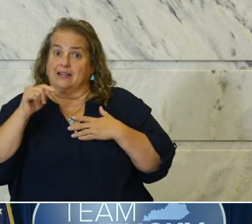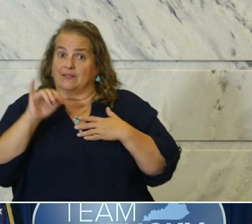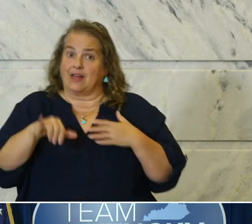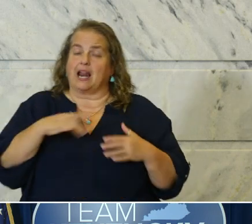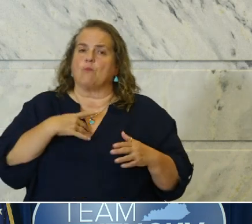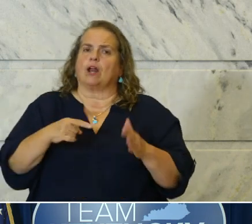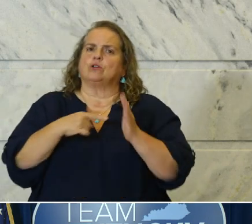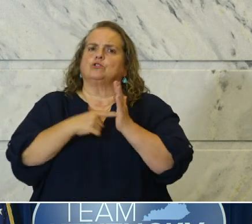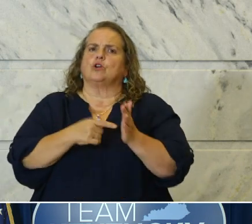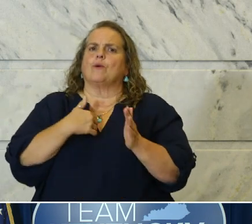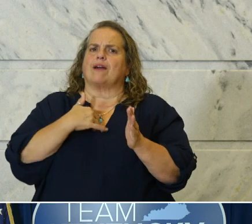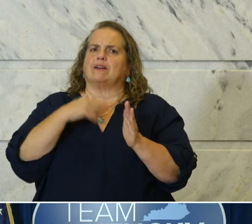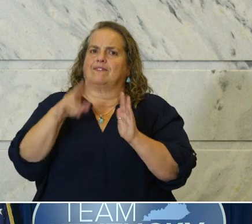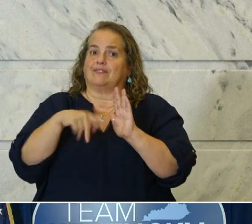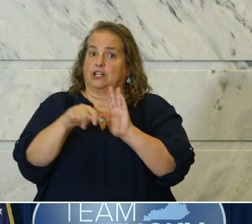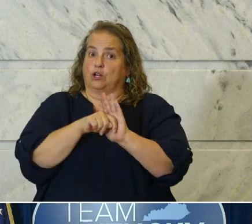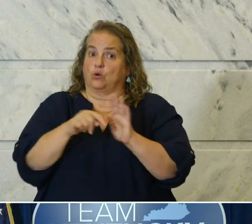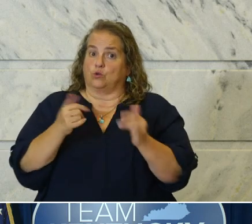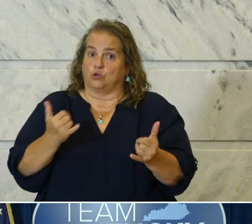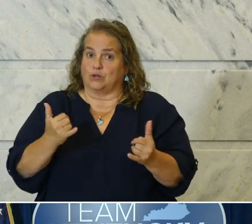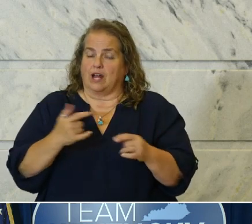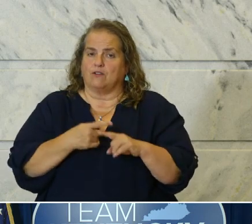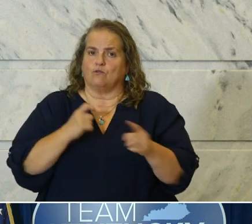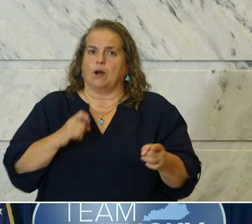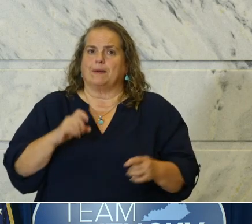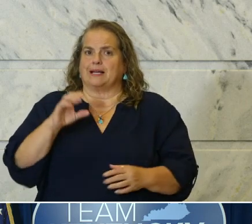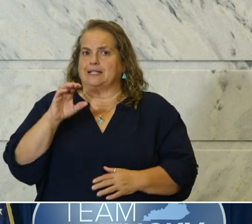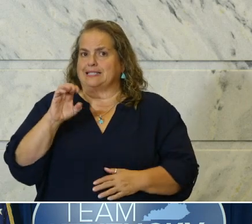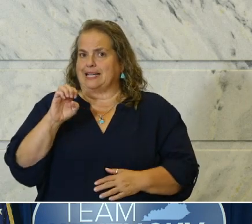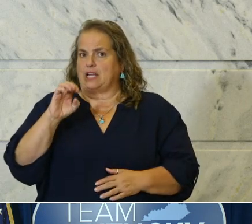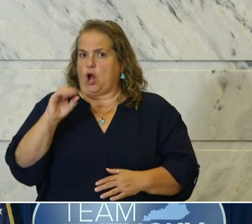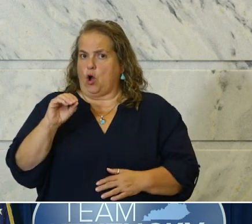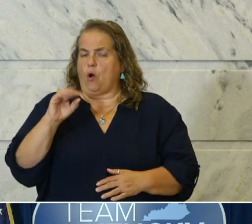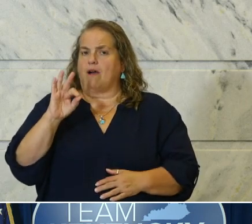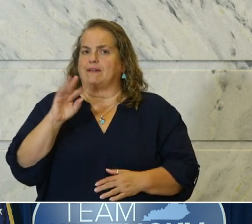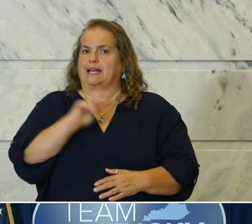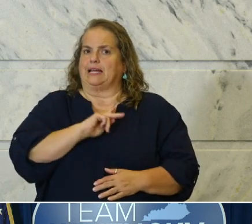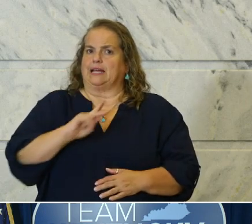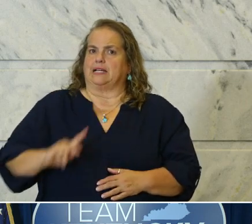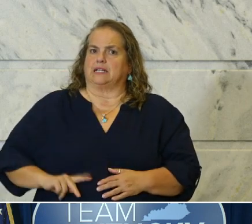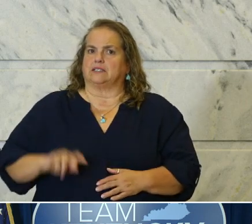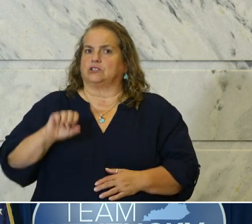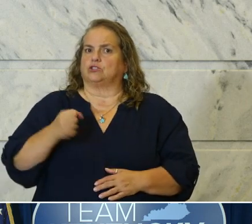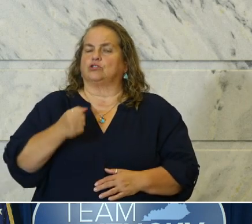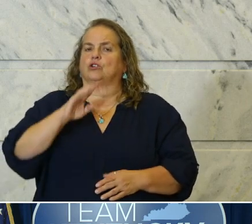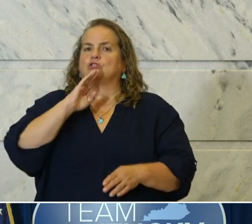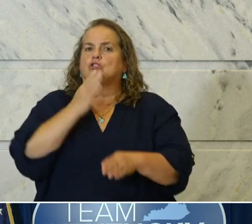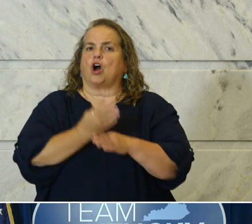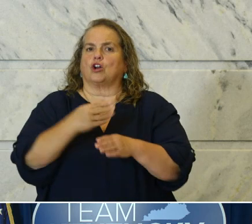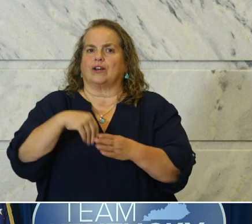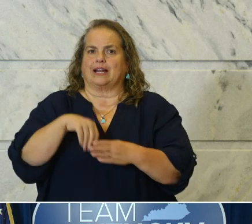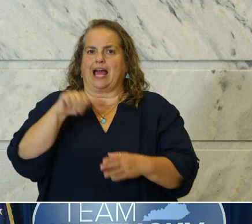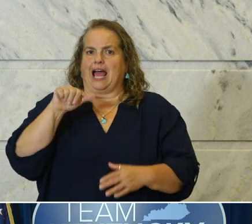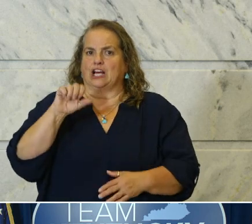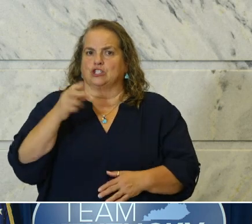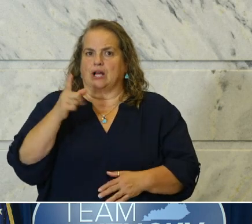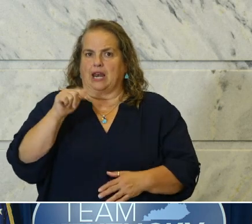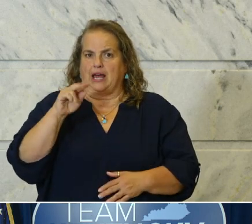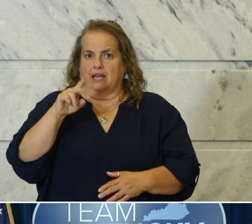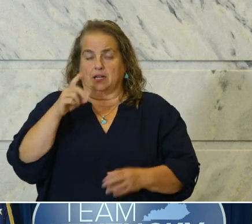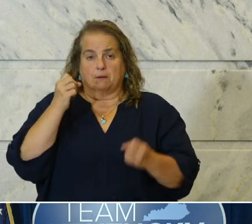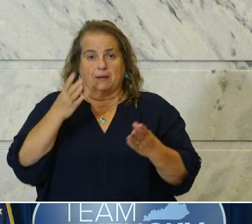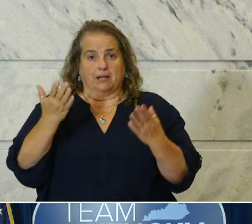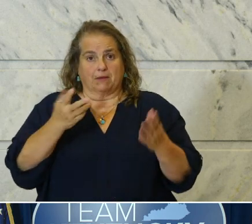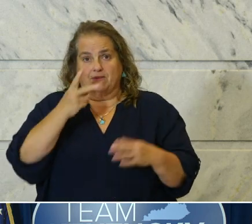to show, we have a video today from the CEO of King's Daughter in Ashland. Many may have seen that they have been